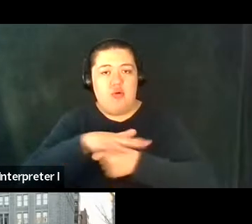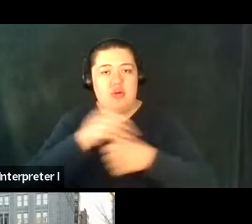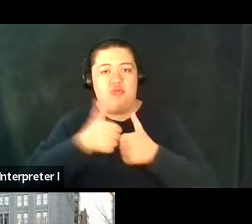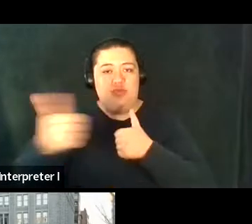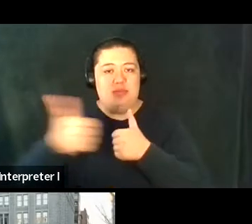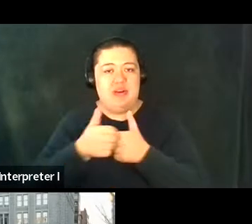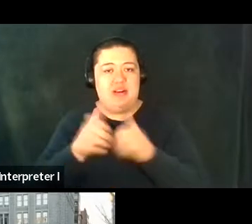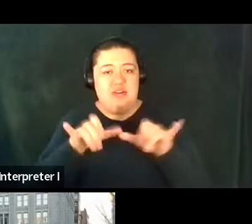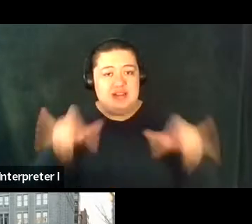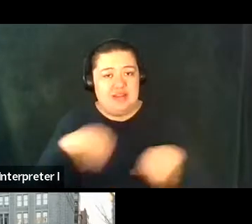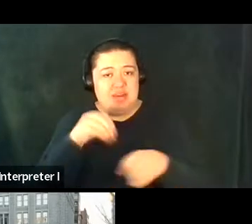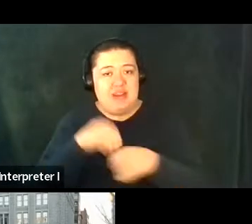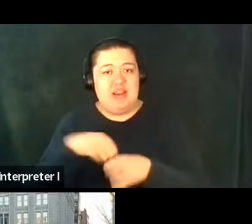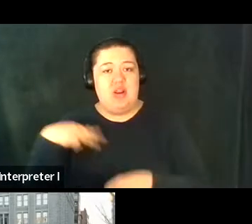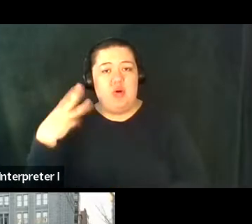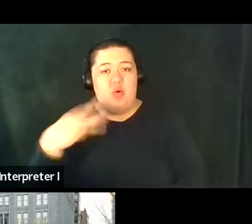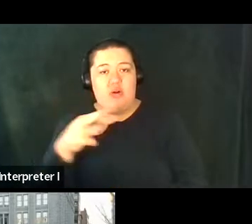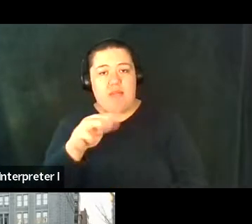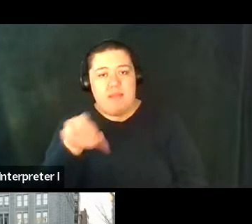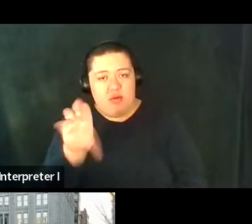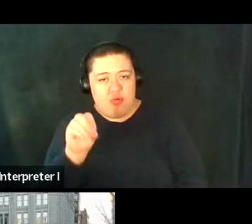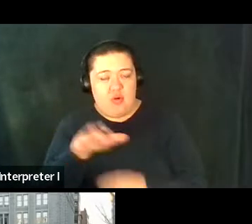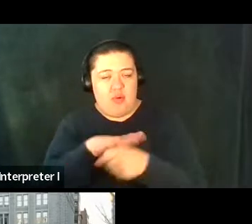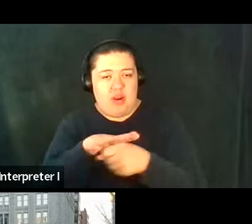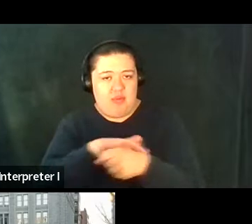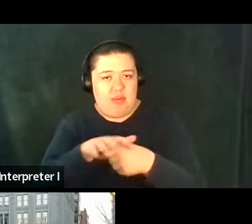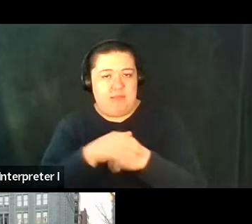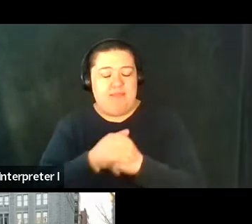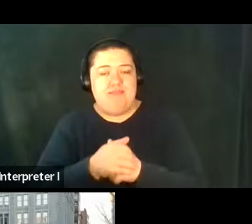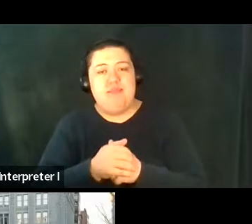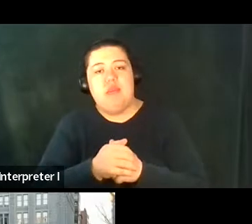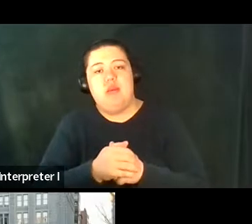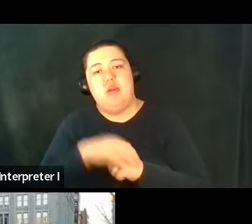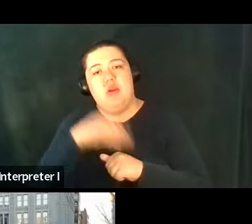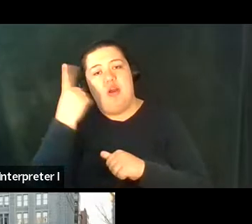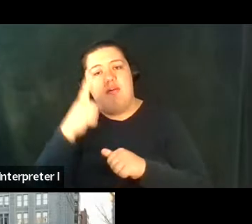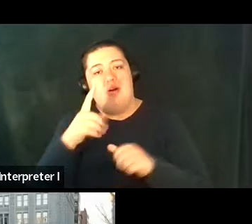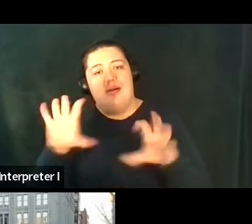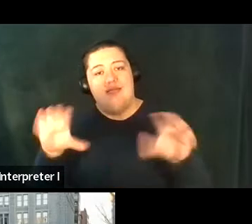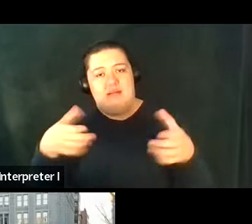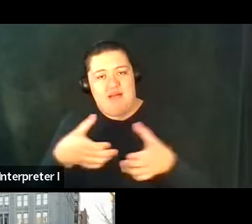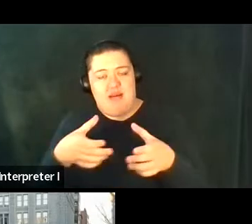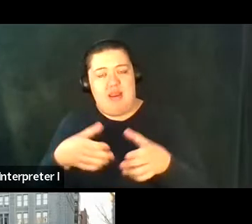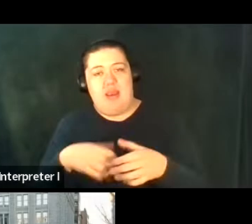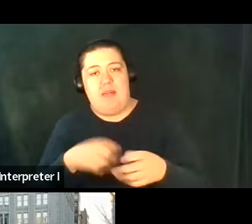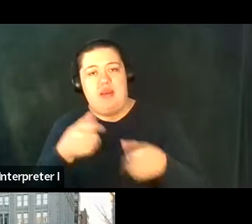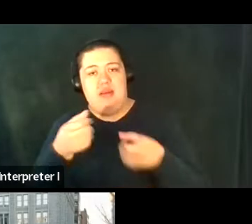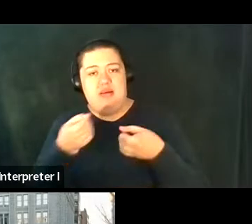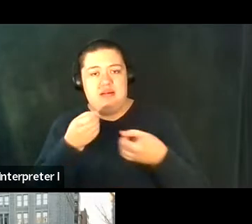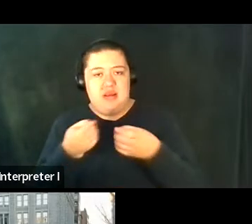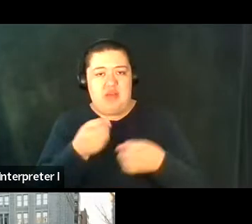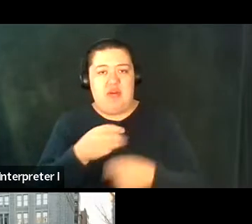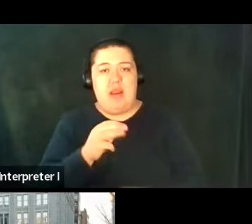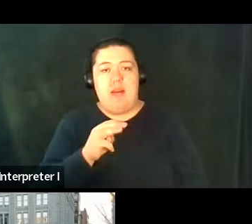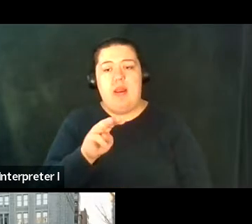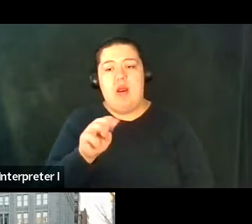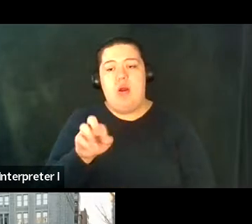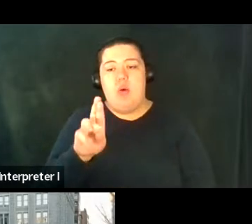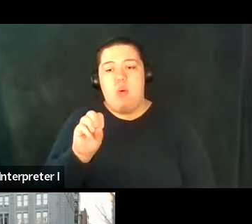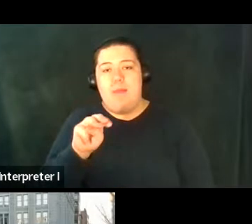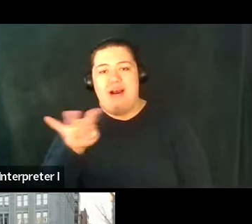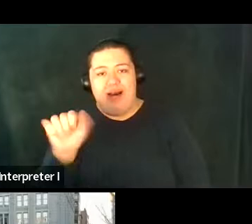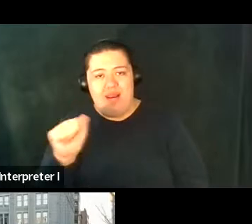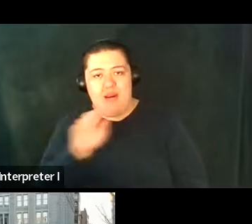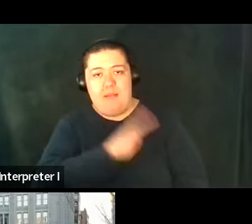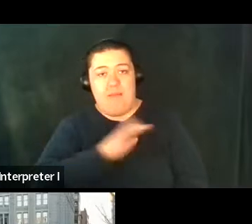in the Washington metropolitan area. Pursuant to the compact, WMATA is governed by the WMATA Board. The purpose of the